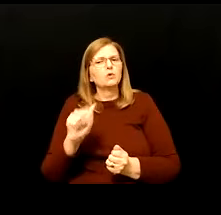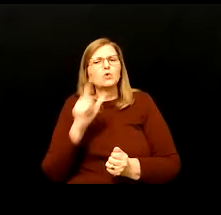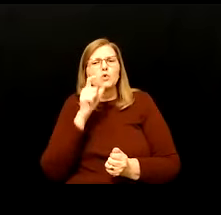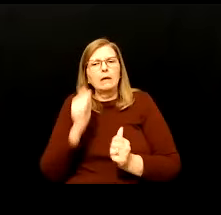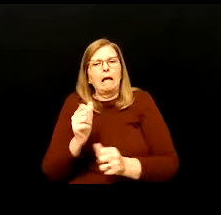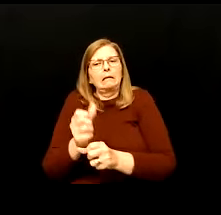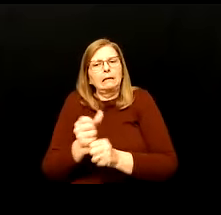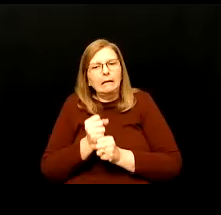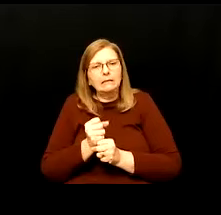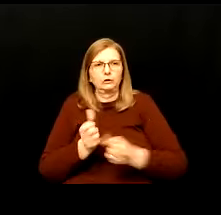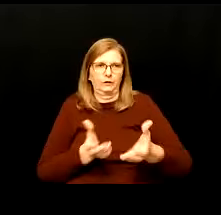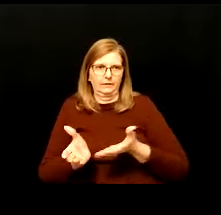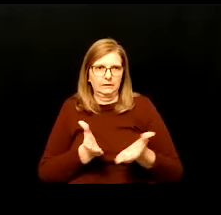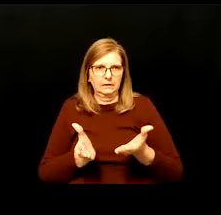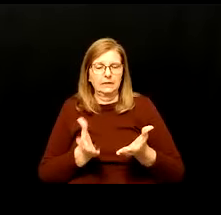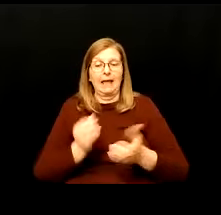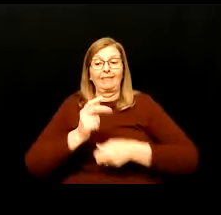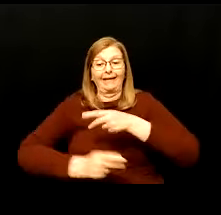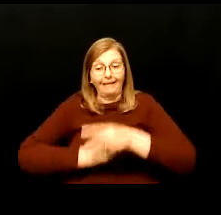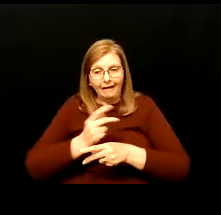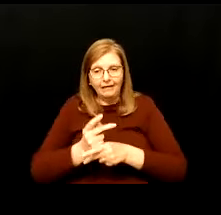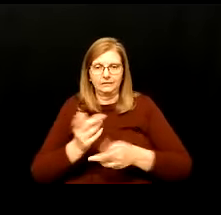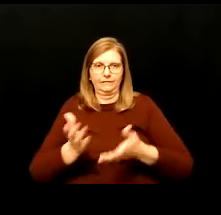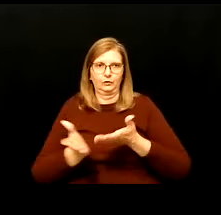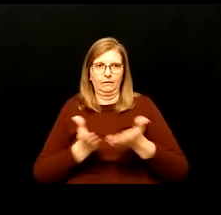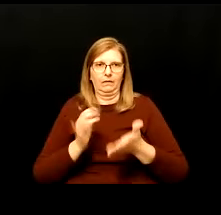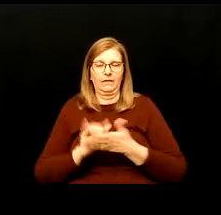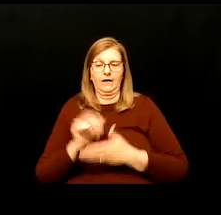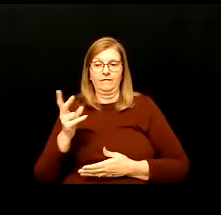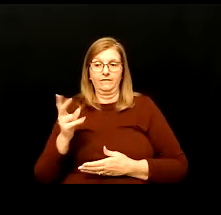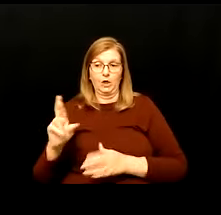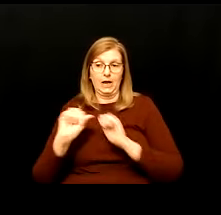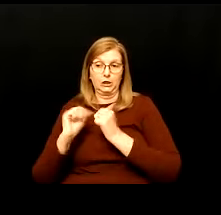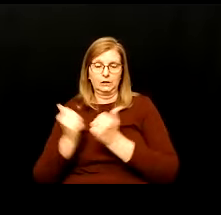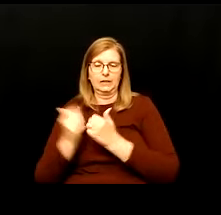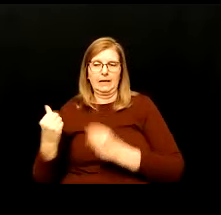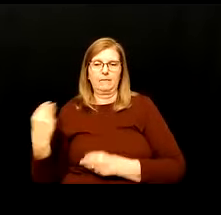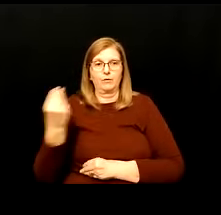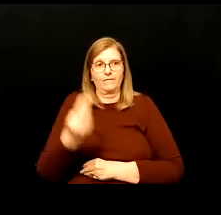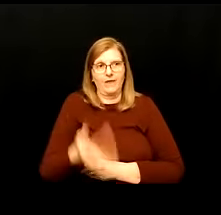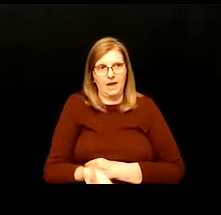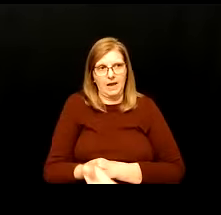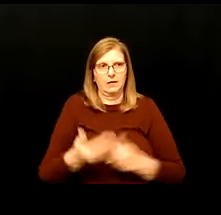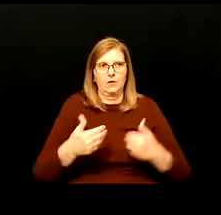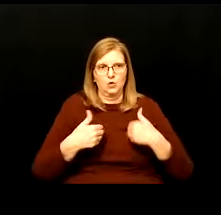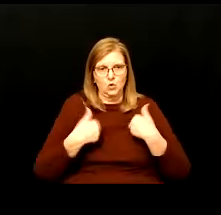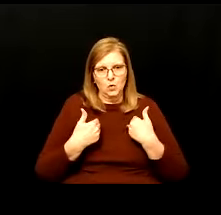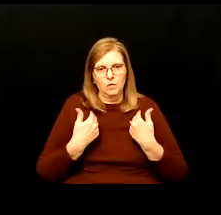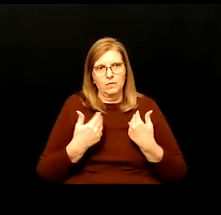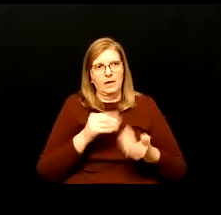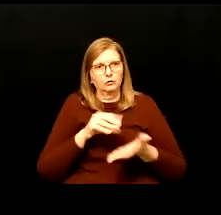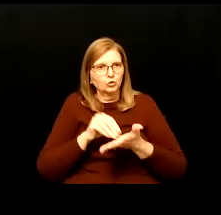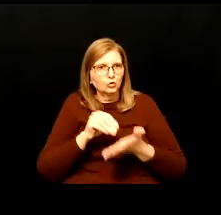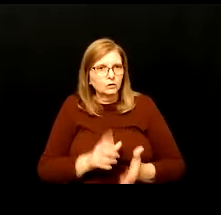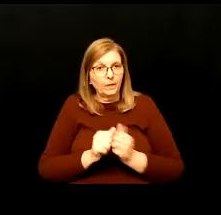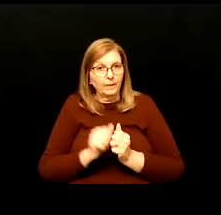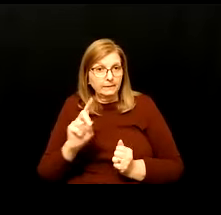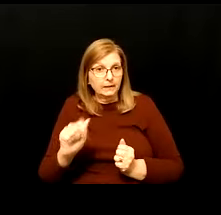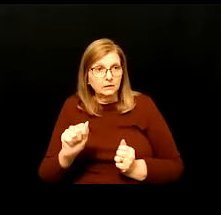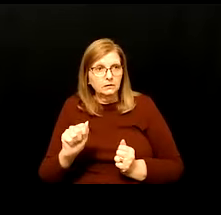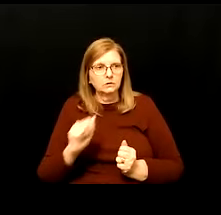services and the kinds of services that the VR agencies may provide youth and students with disabilities